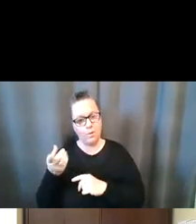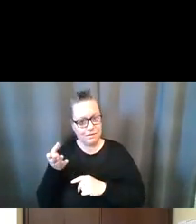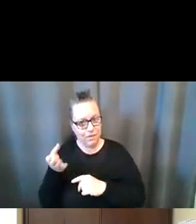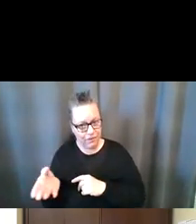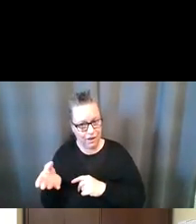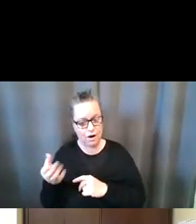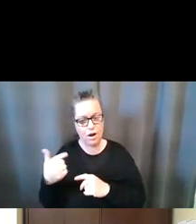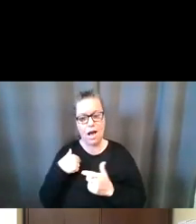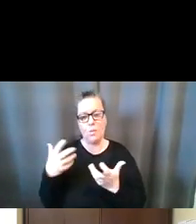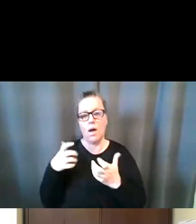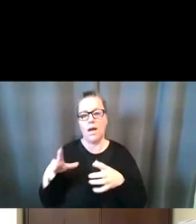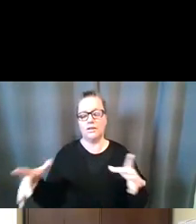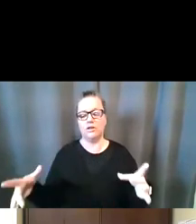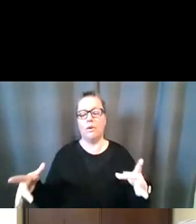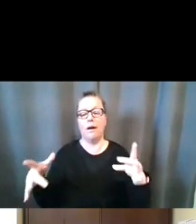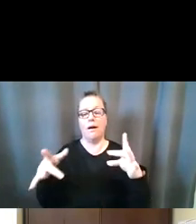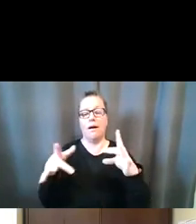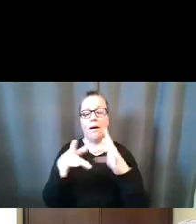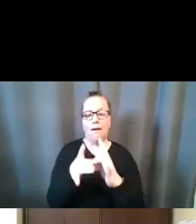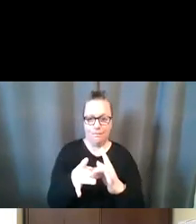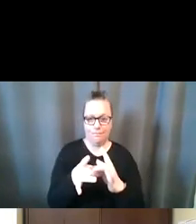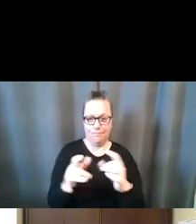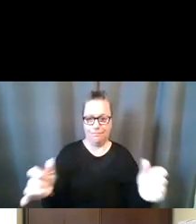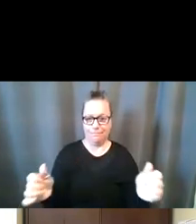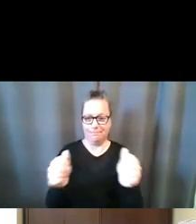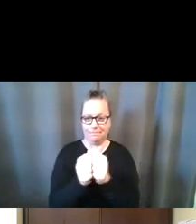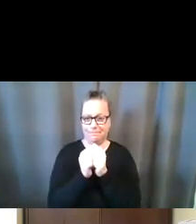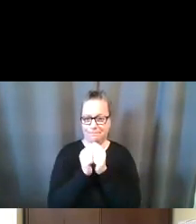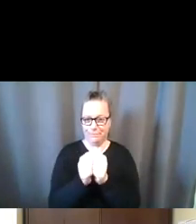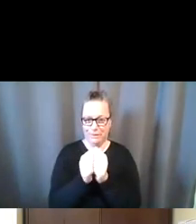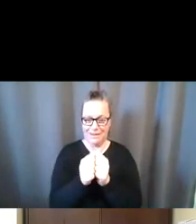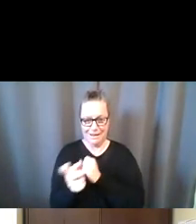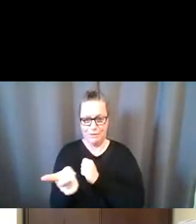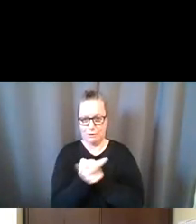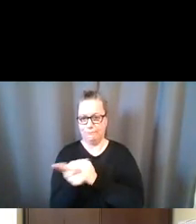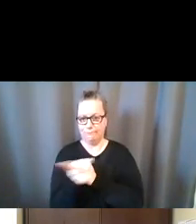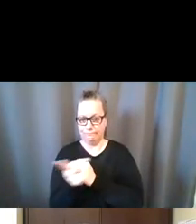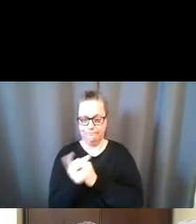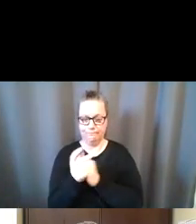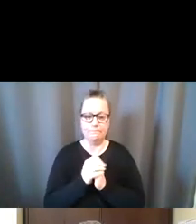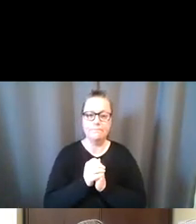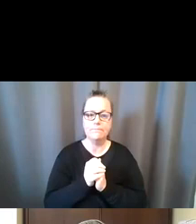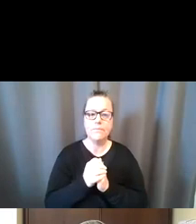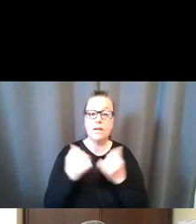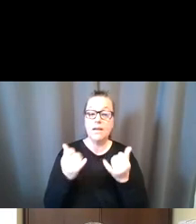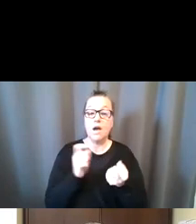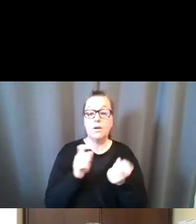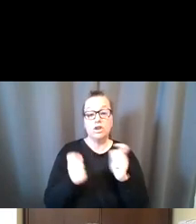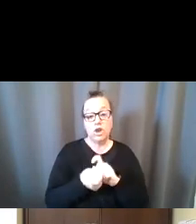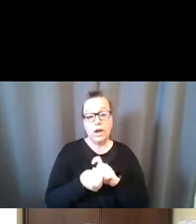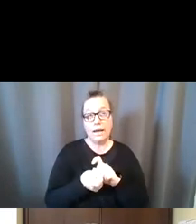what I want us to marry today, bringing together the technical and people sides. Now, certainly change isn't necessarily